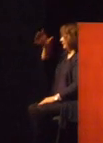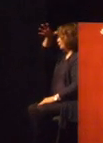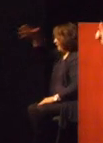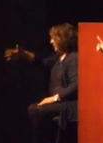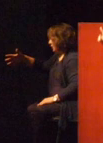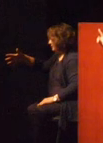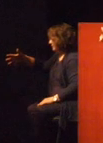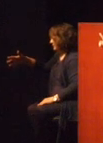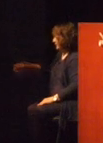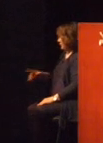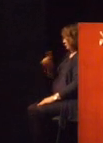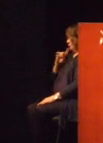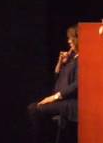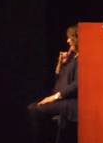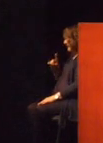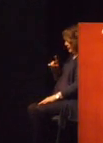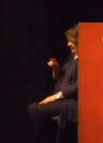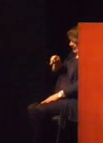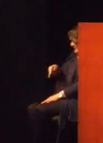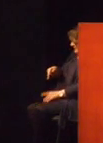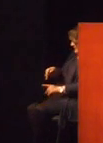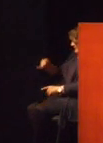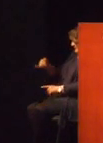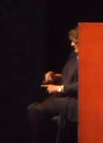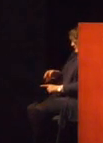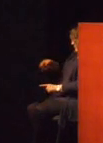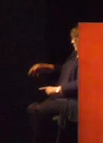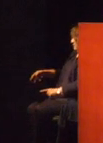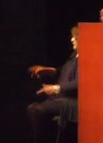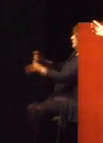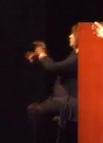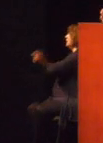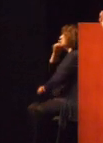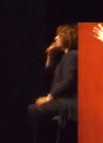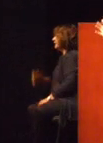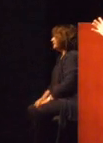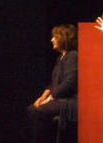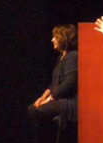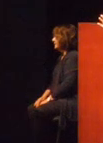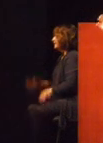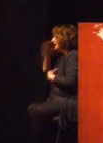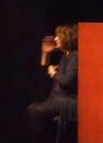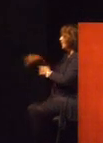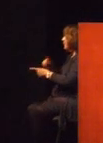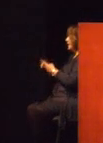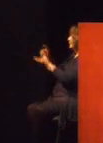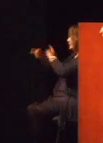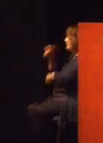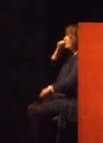could literally cross state lines, and your racial designation would change. And we know when your racial designation